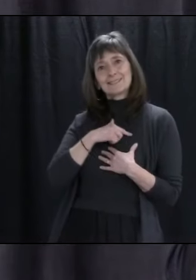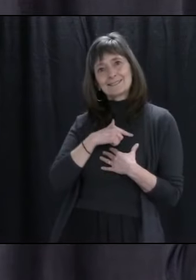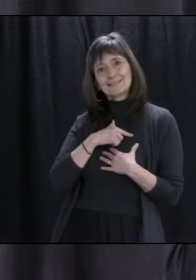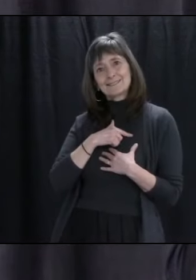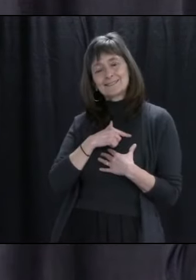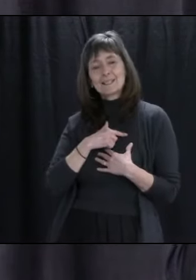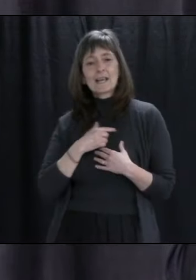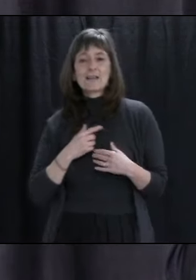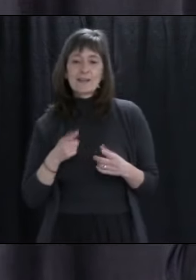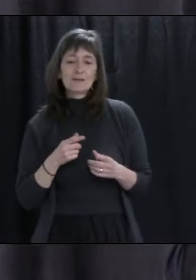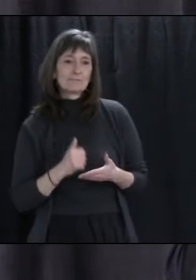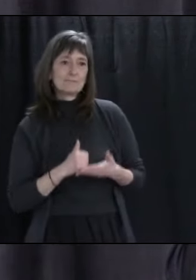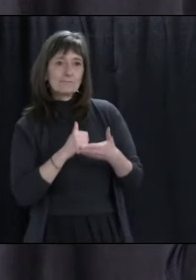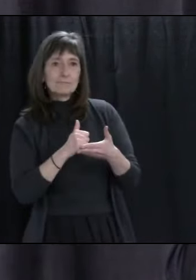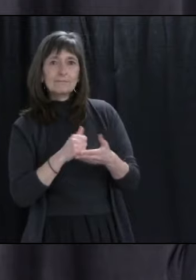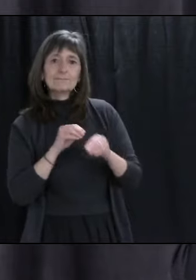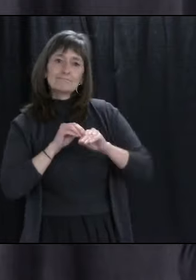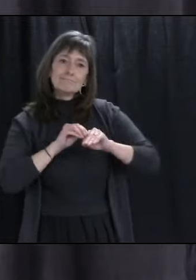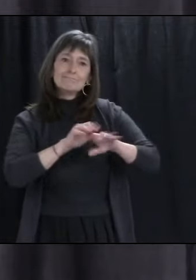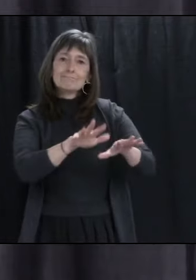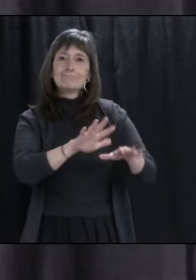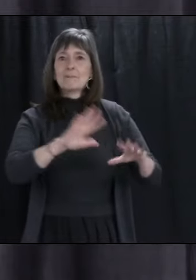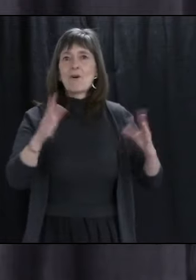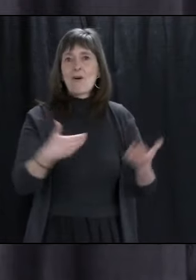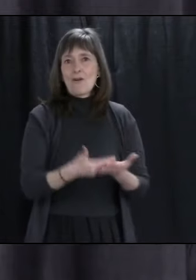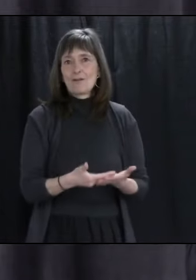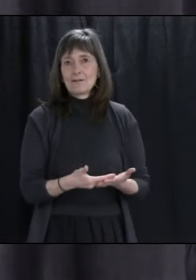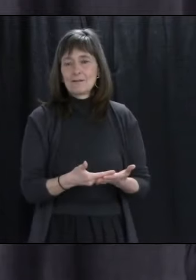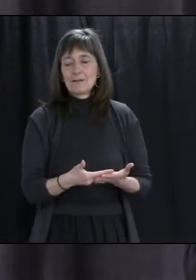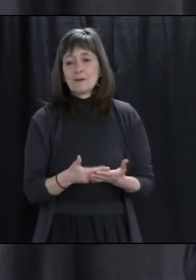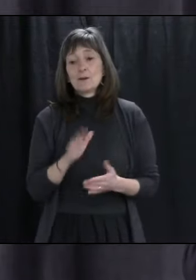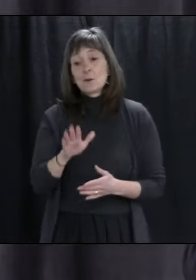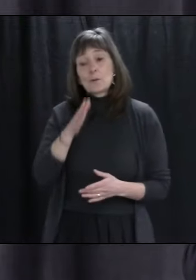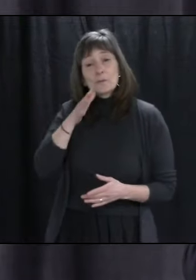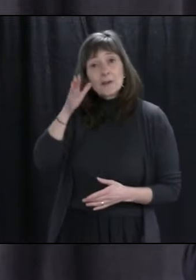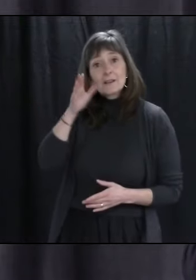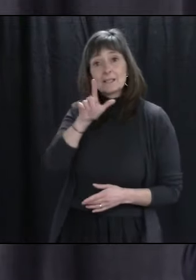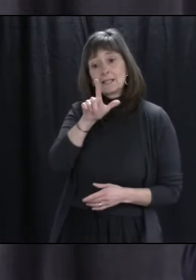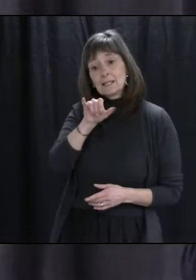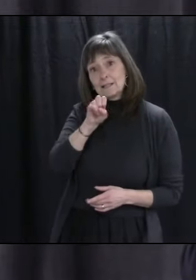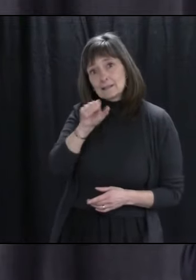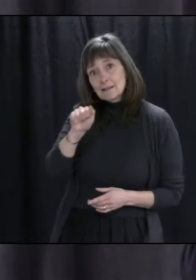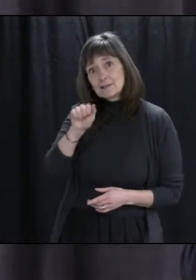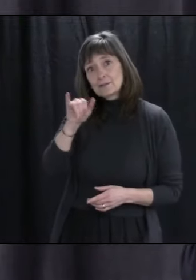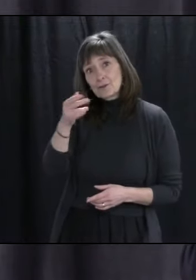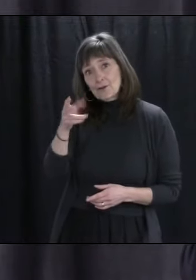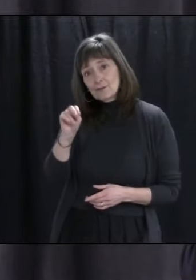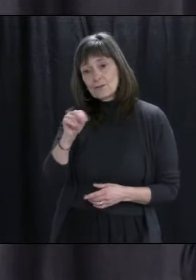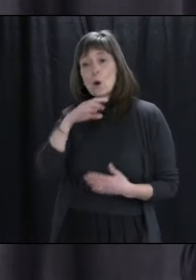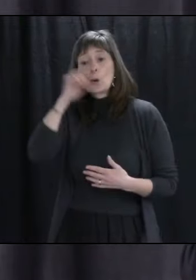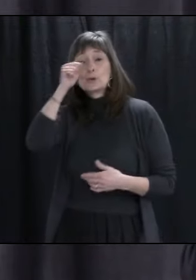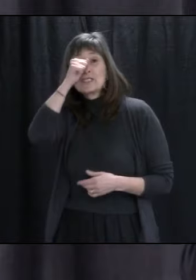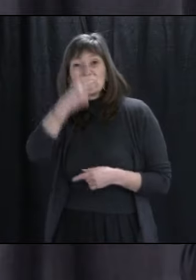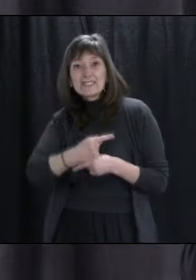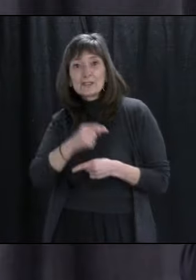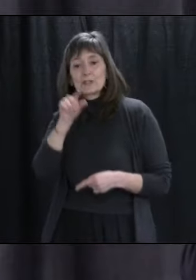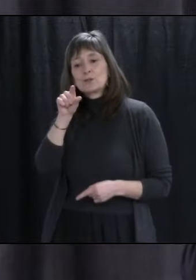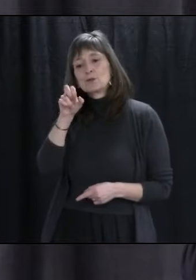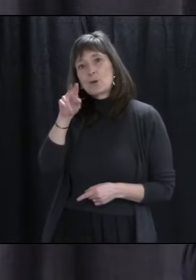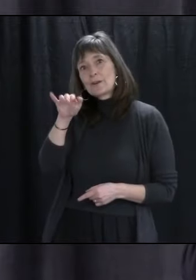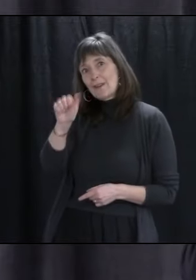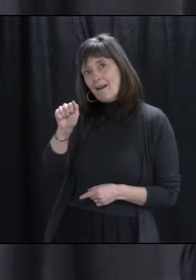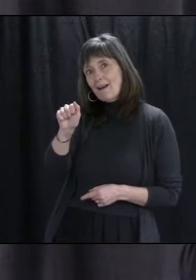give our society strength. So to your parents, Lisa and John, and your older sister, Georgia. I know that you'll